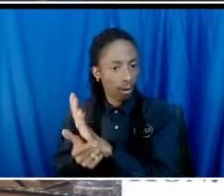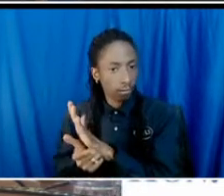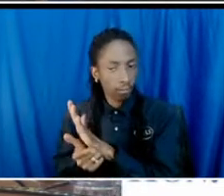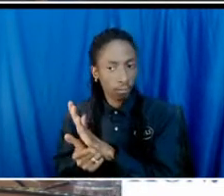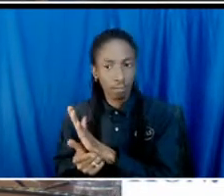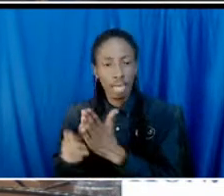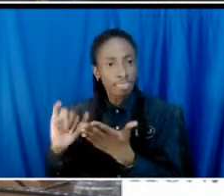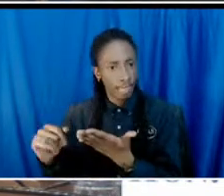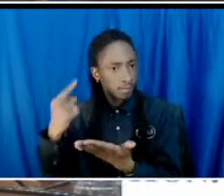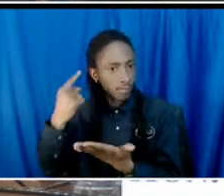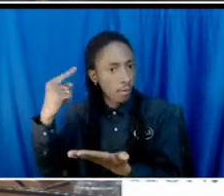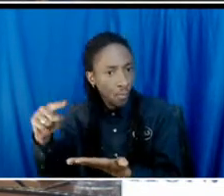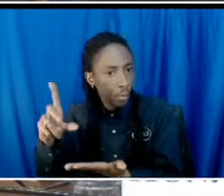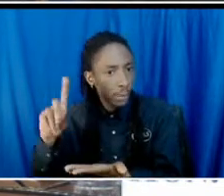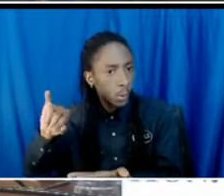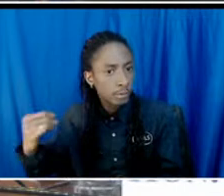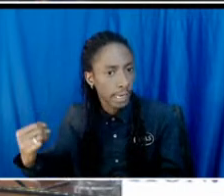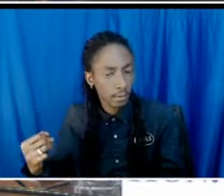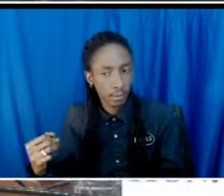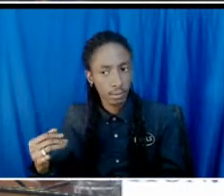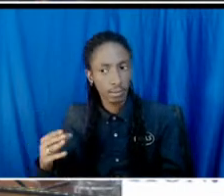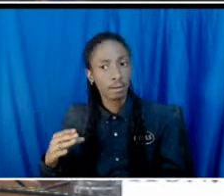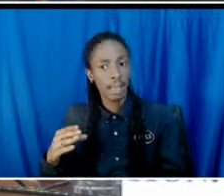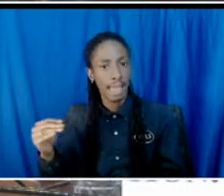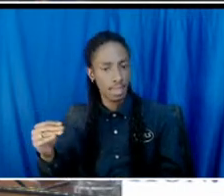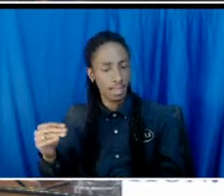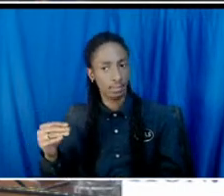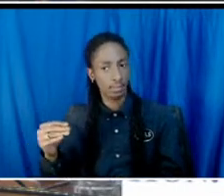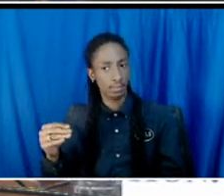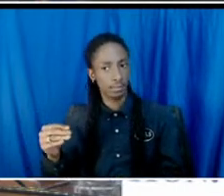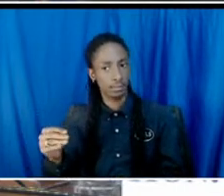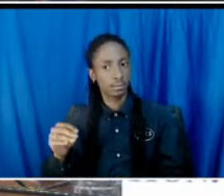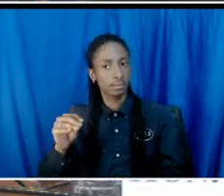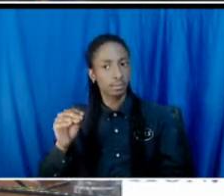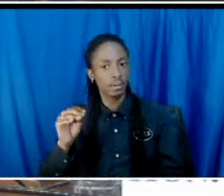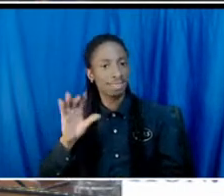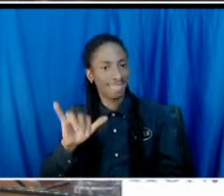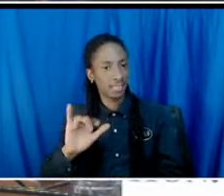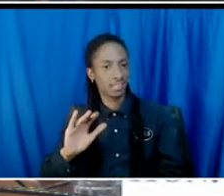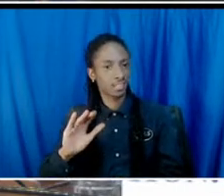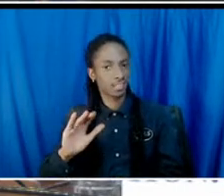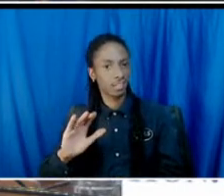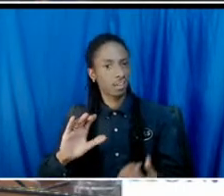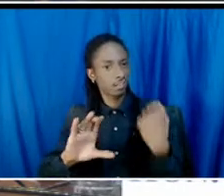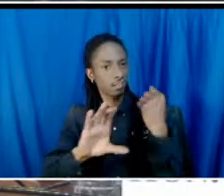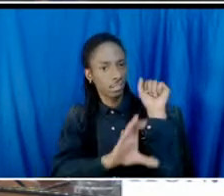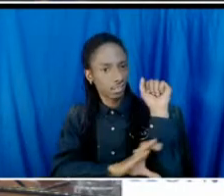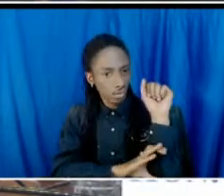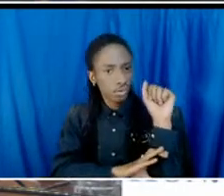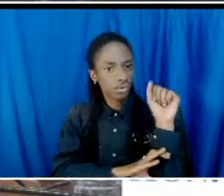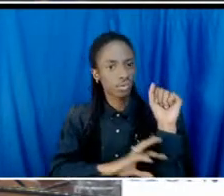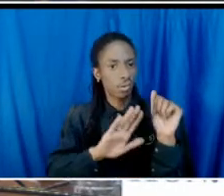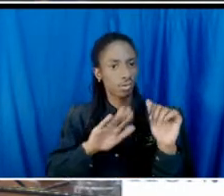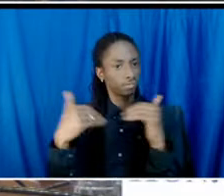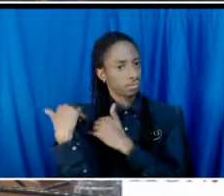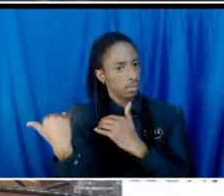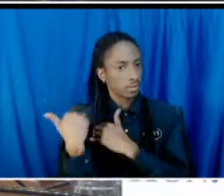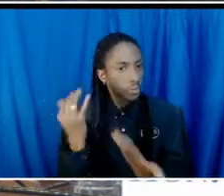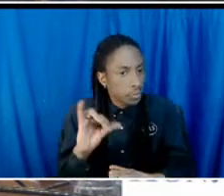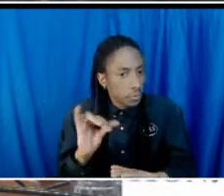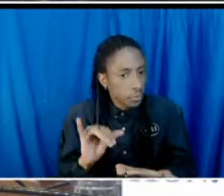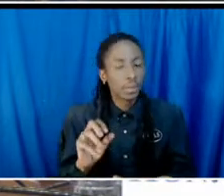there to do. And that's what our constitutional role was. And so if the Justice